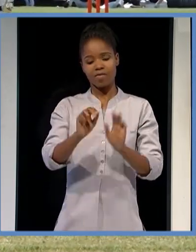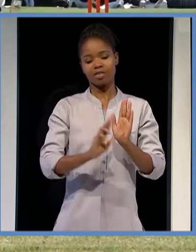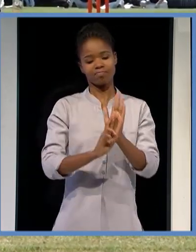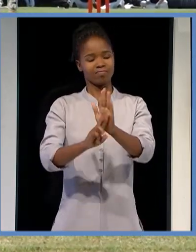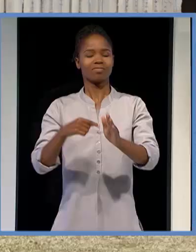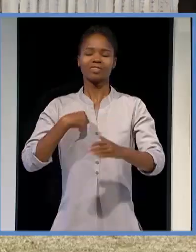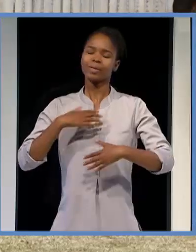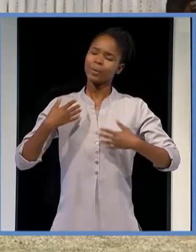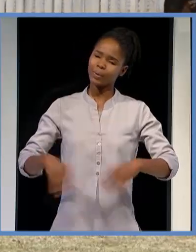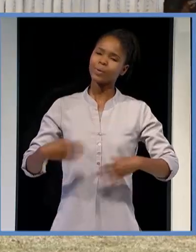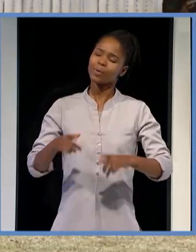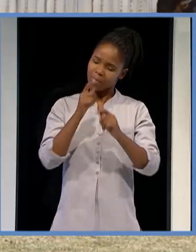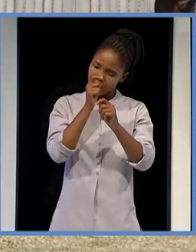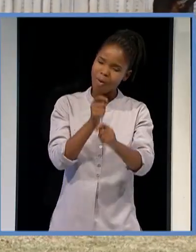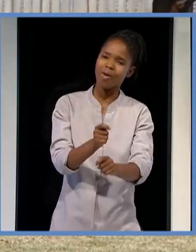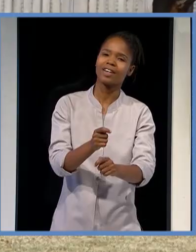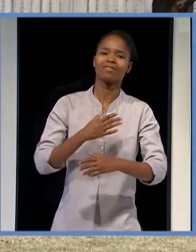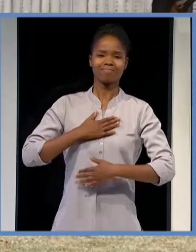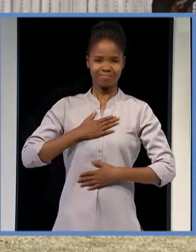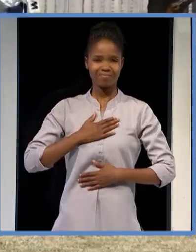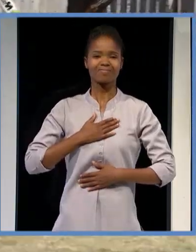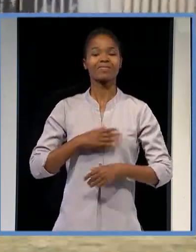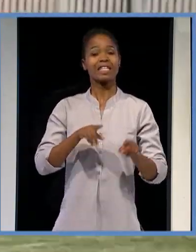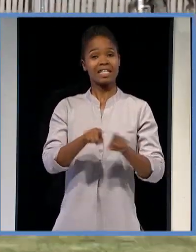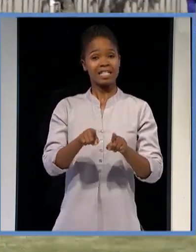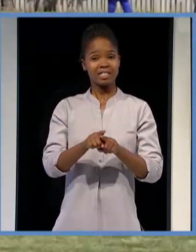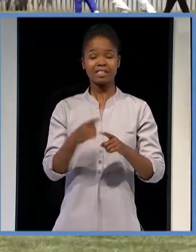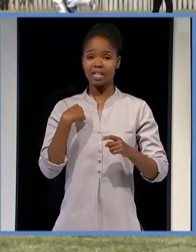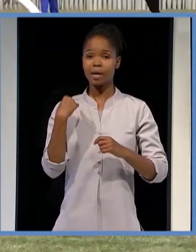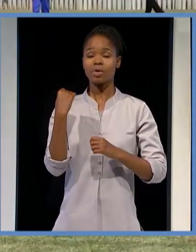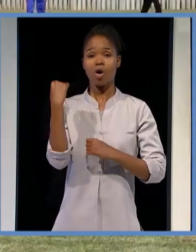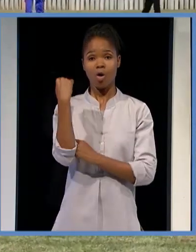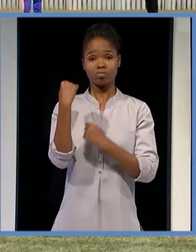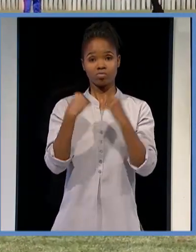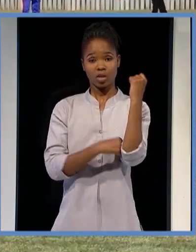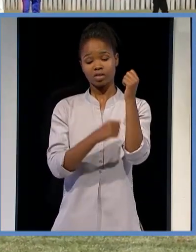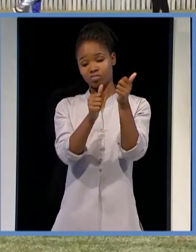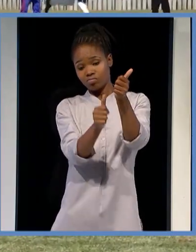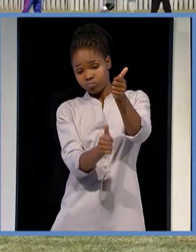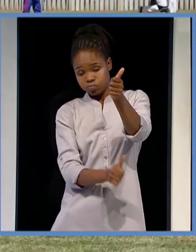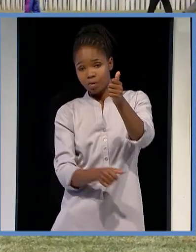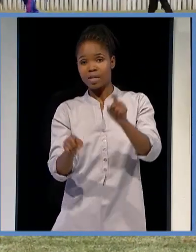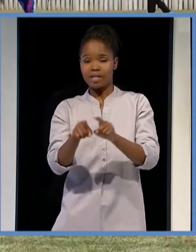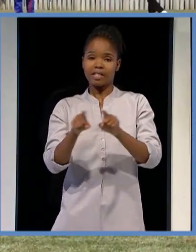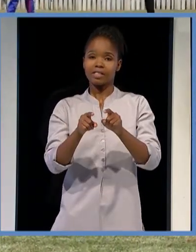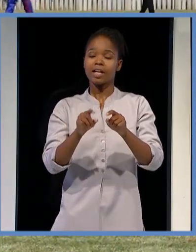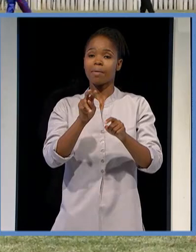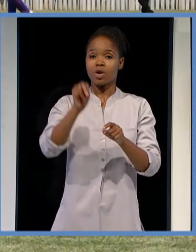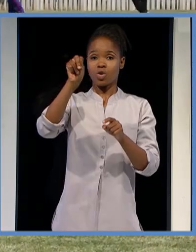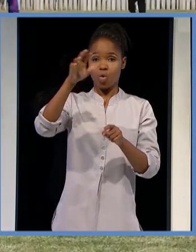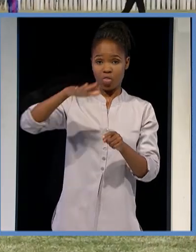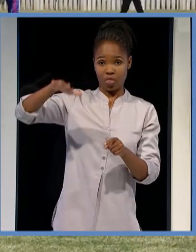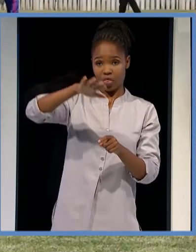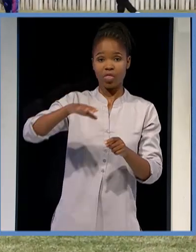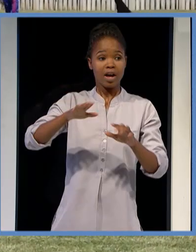honor of all, you know. And in our structure now, where you guys are, is the Northerns. You're looking at